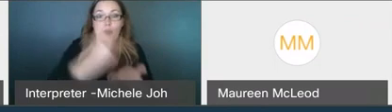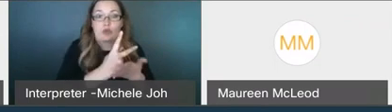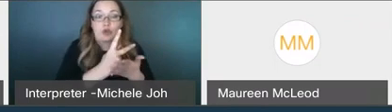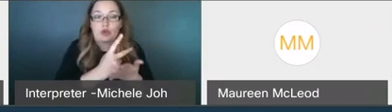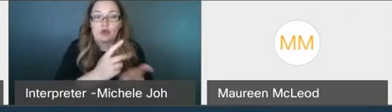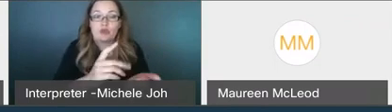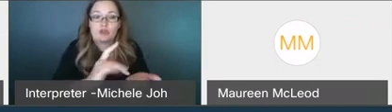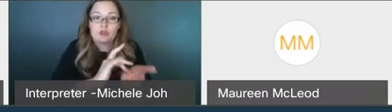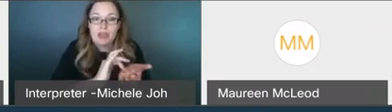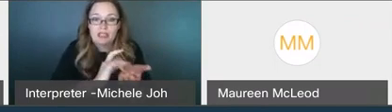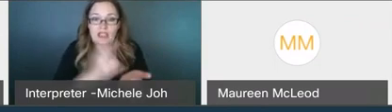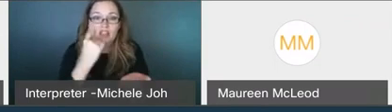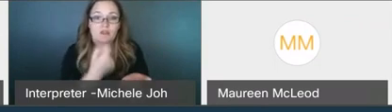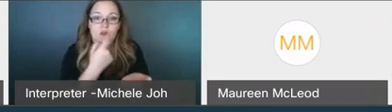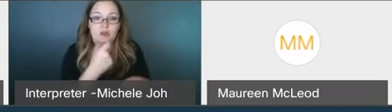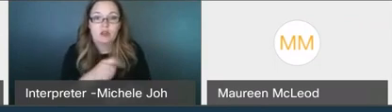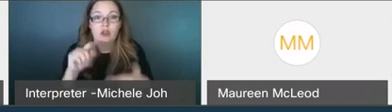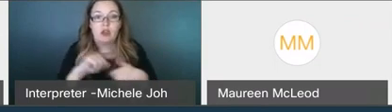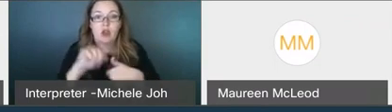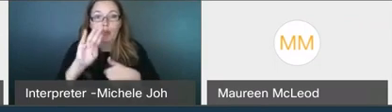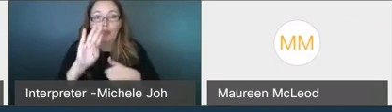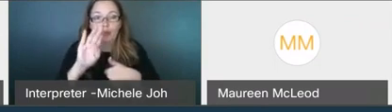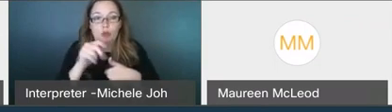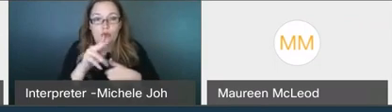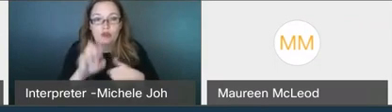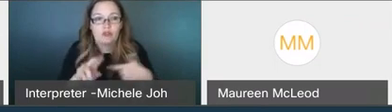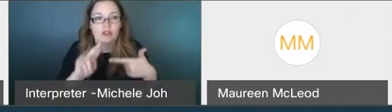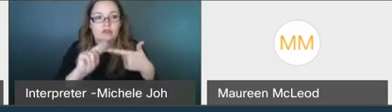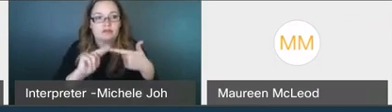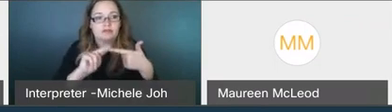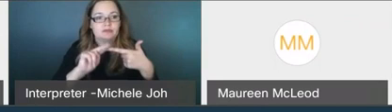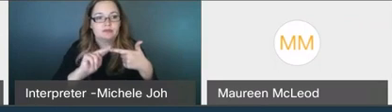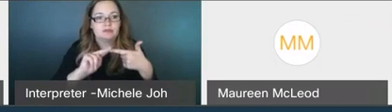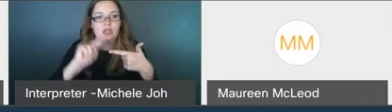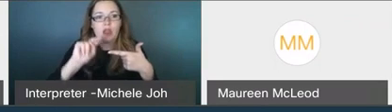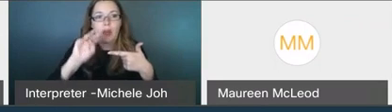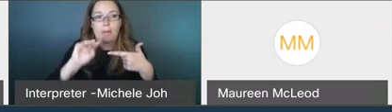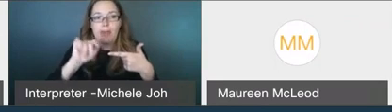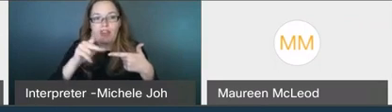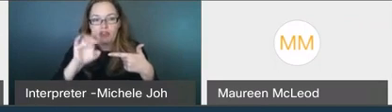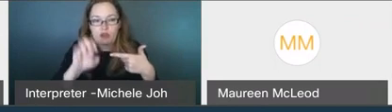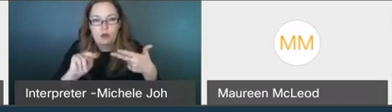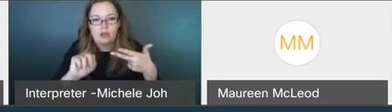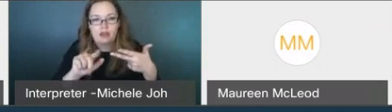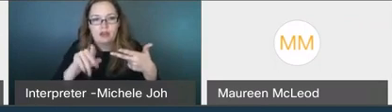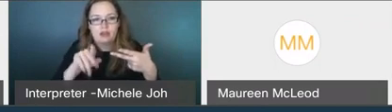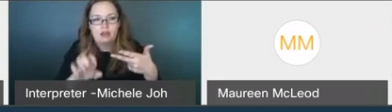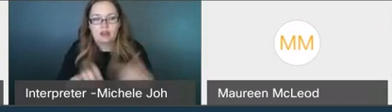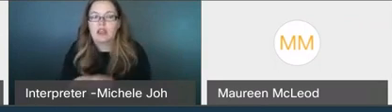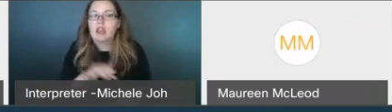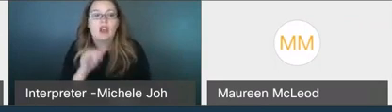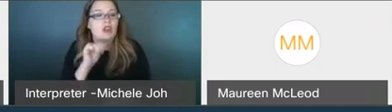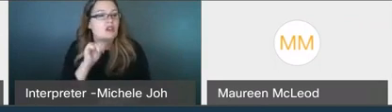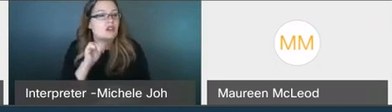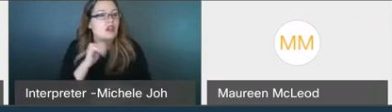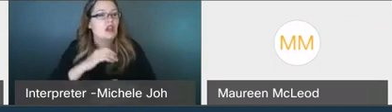treatment of opioid use disorder. Those are buprenorphine and methadone and naltrexone. There is no question that use of MAT prevents opioid overdose deaths,